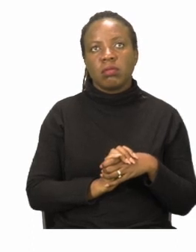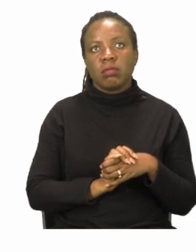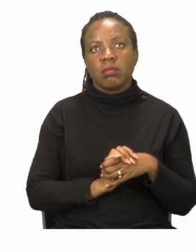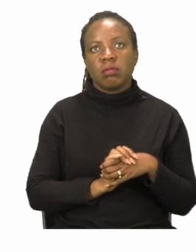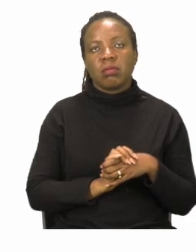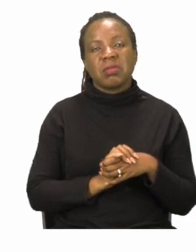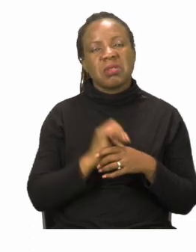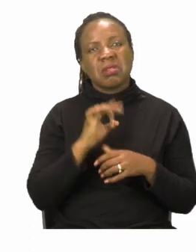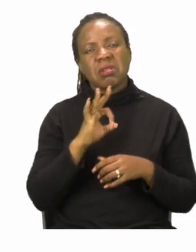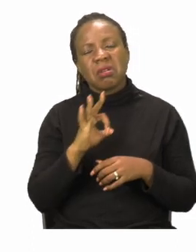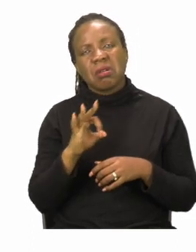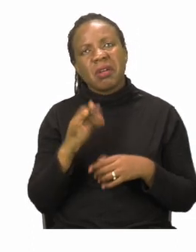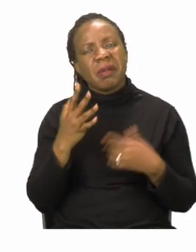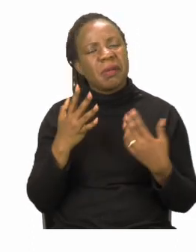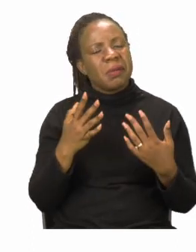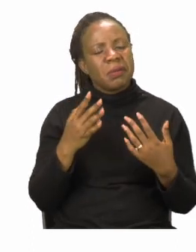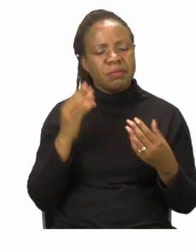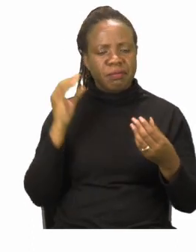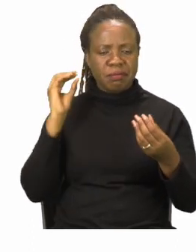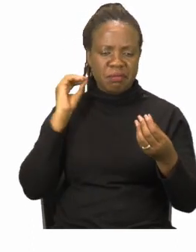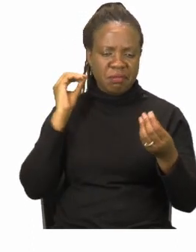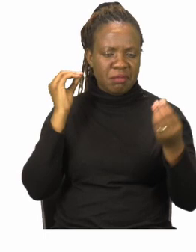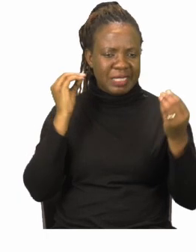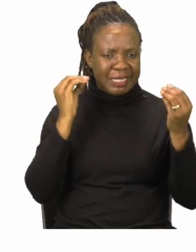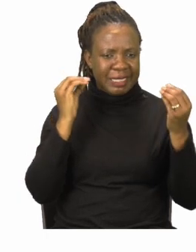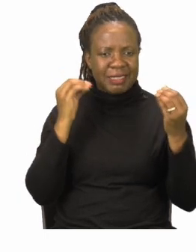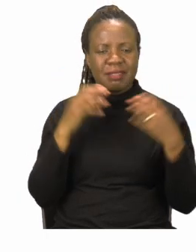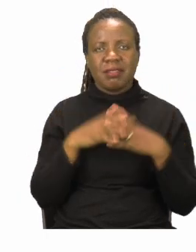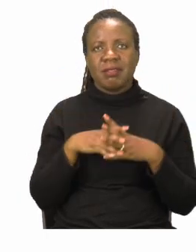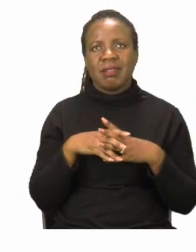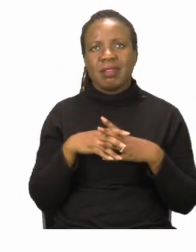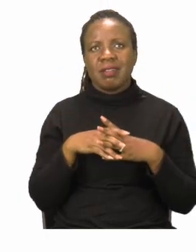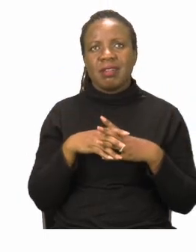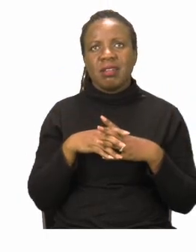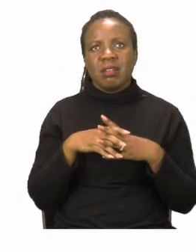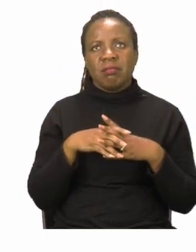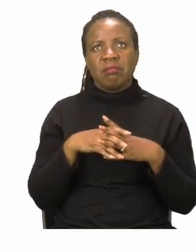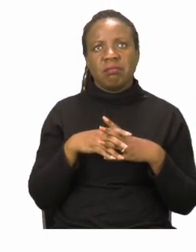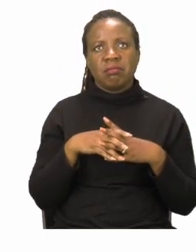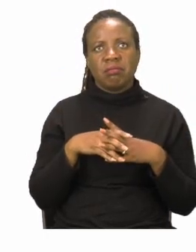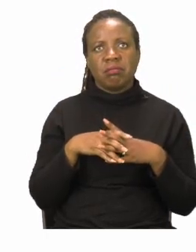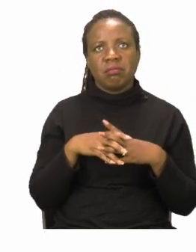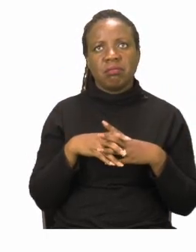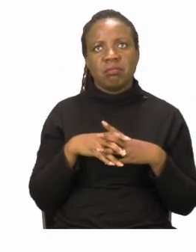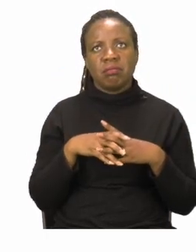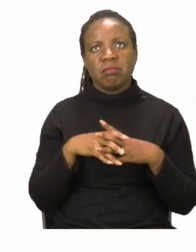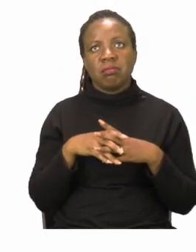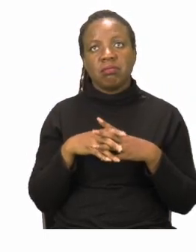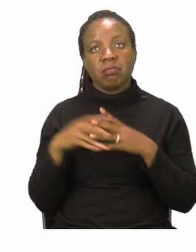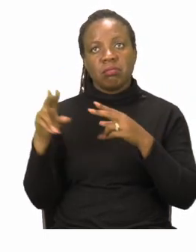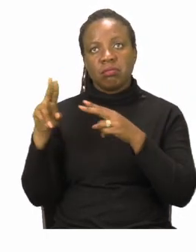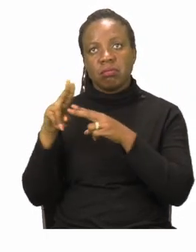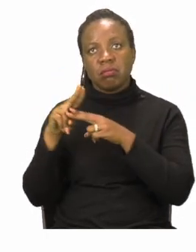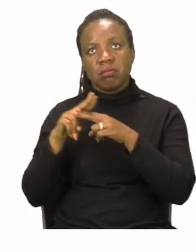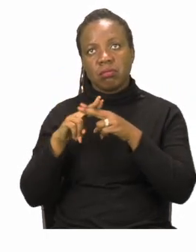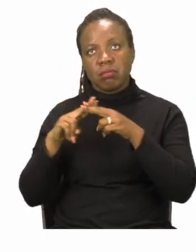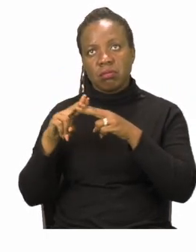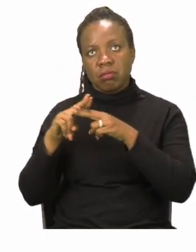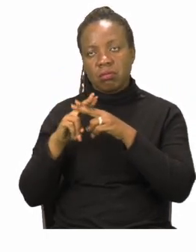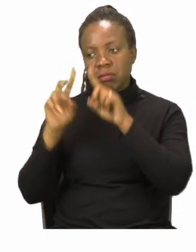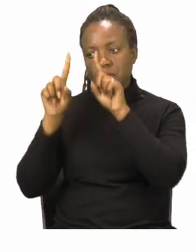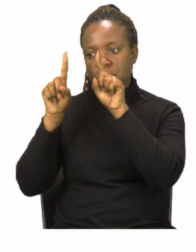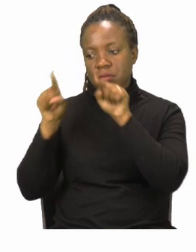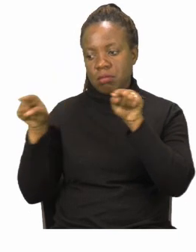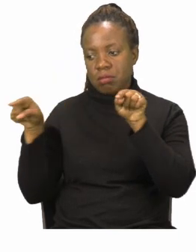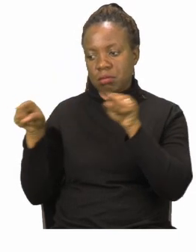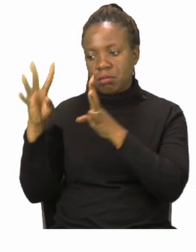or if you don't know or can't quickly think of the number, you can always go to the